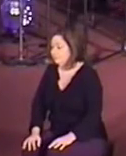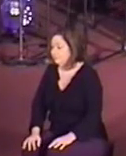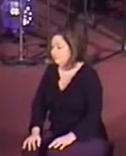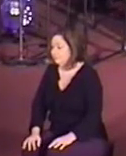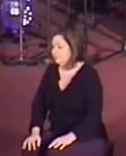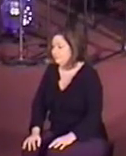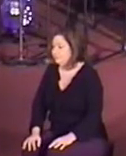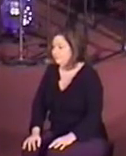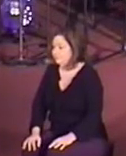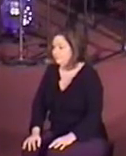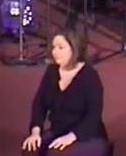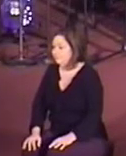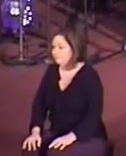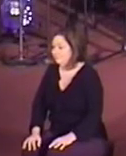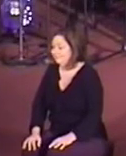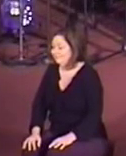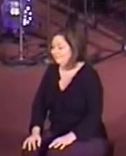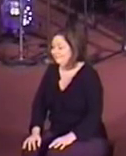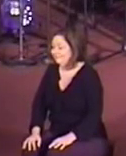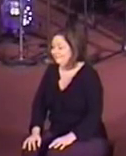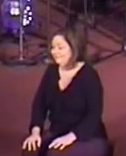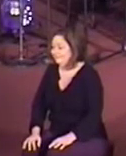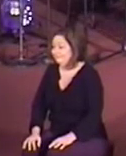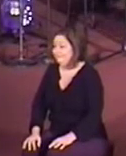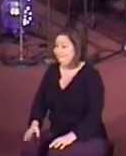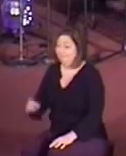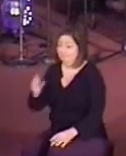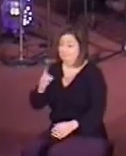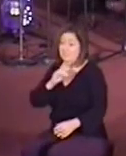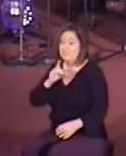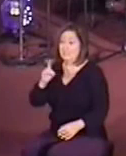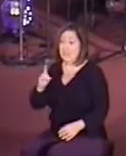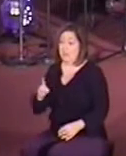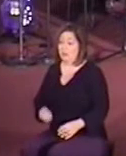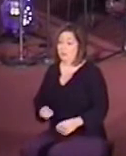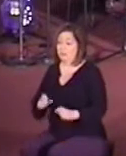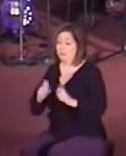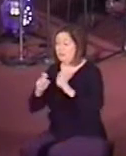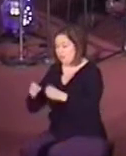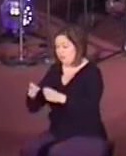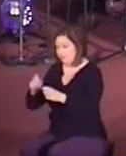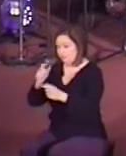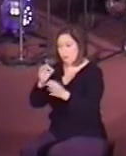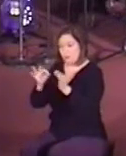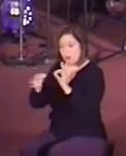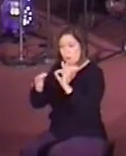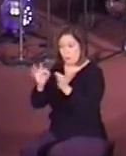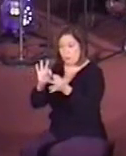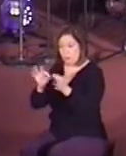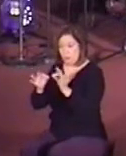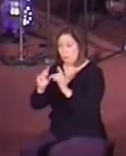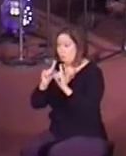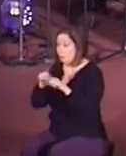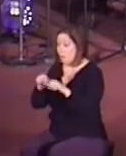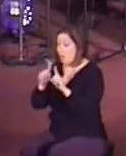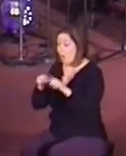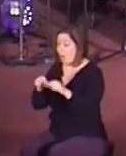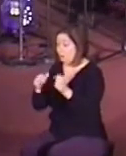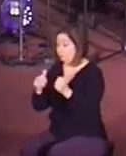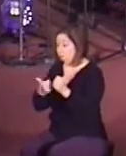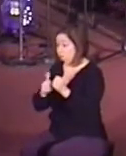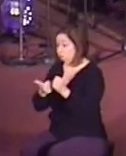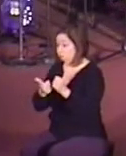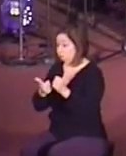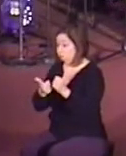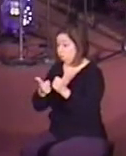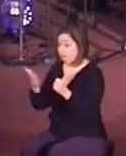holy God is in you." And so Daniel gets to give the interpretation, and look at his response. "Then Daniel, whose name